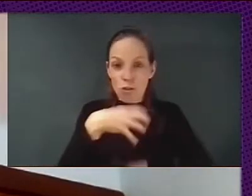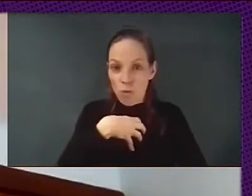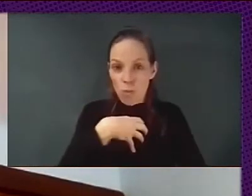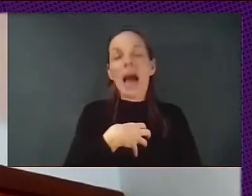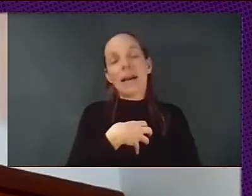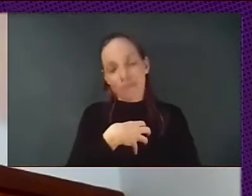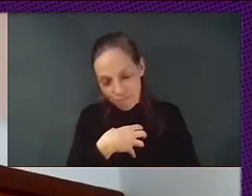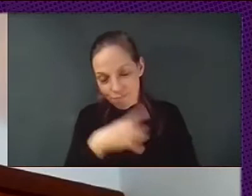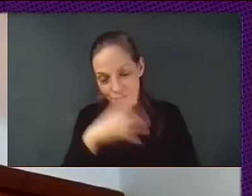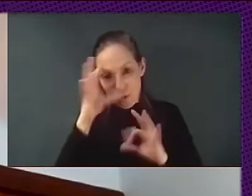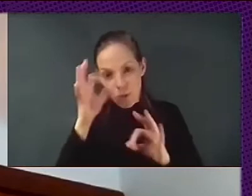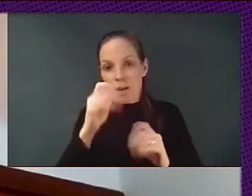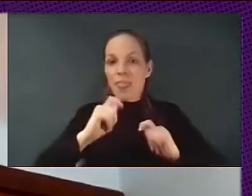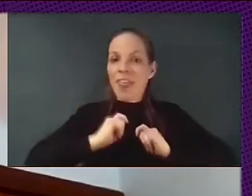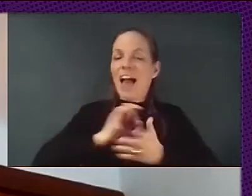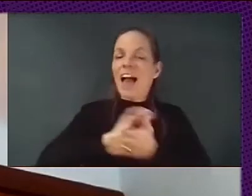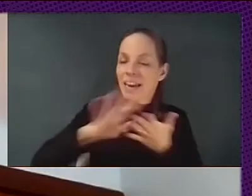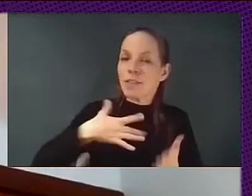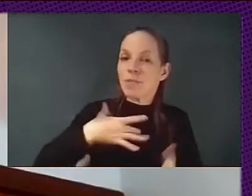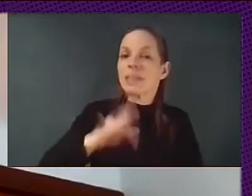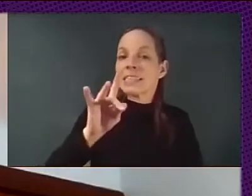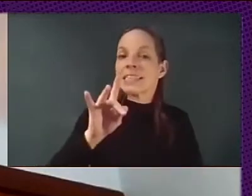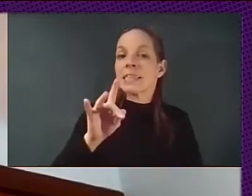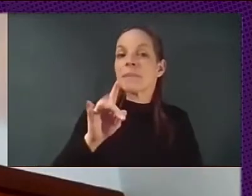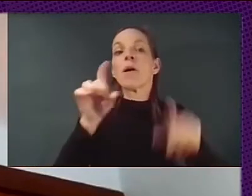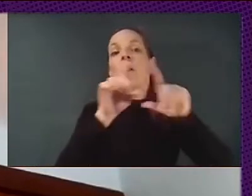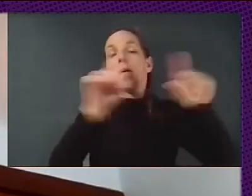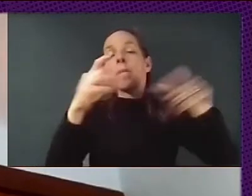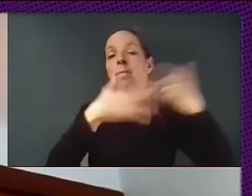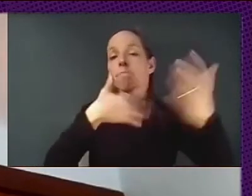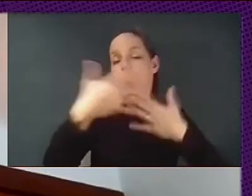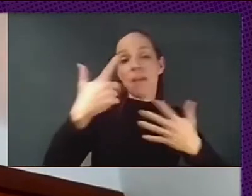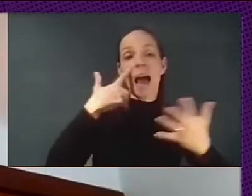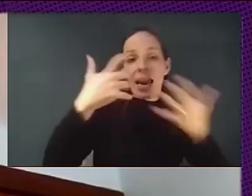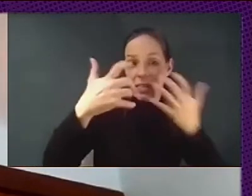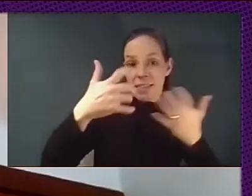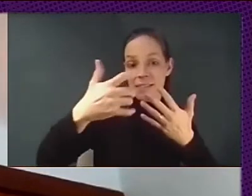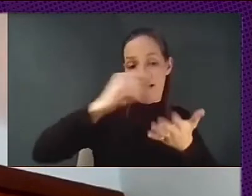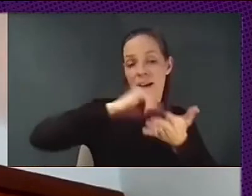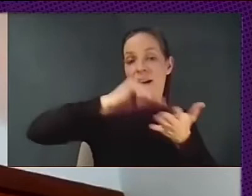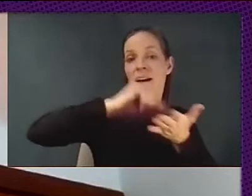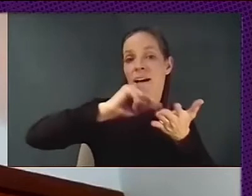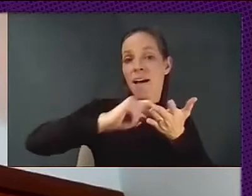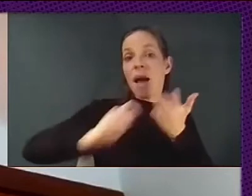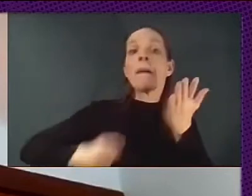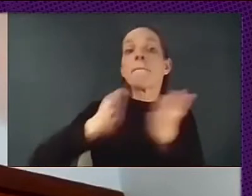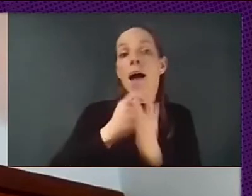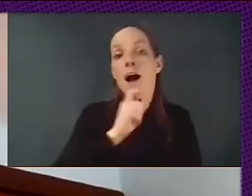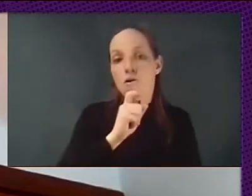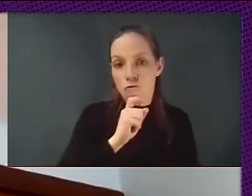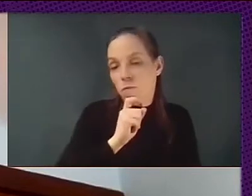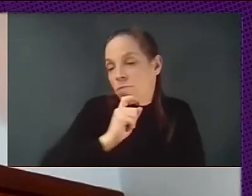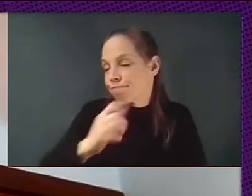to produce that. And we can do that. We can do that by, for example, creating vouchers that